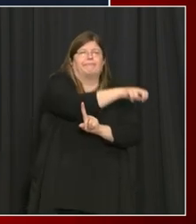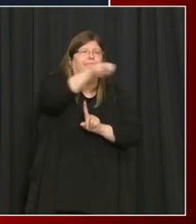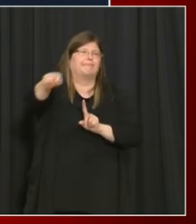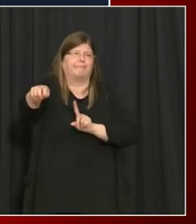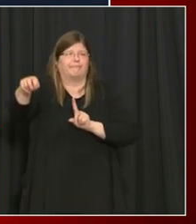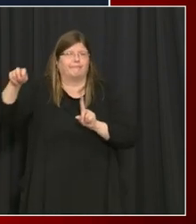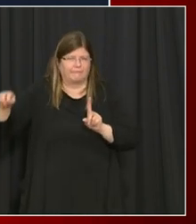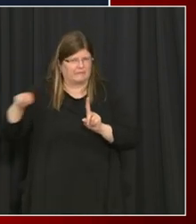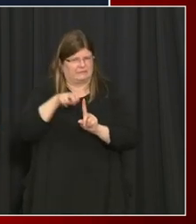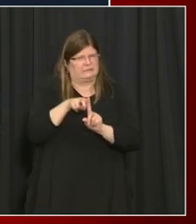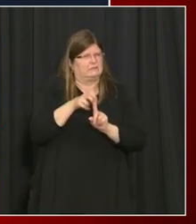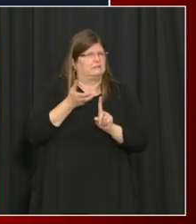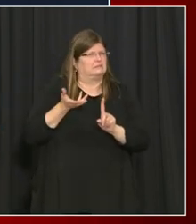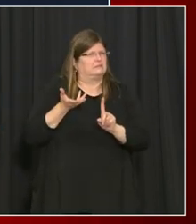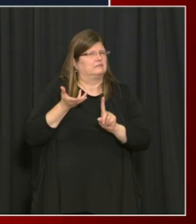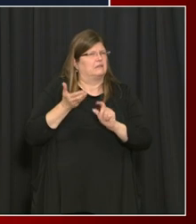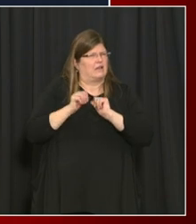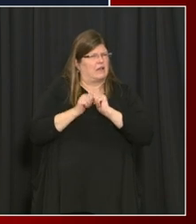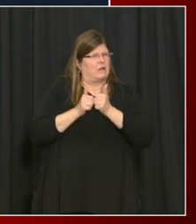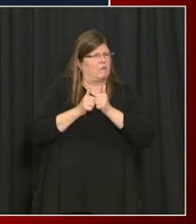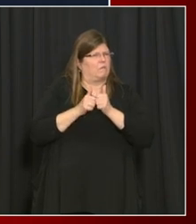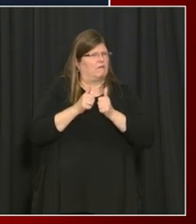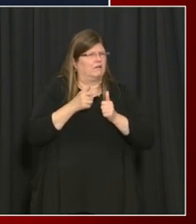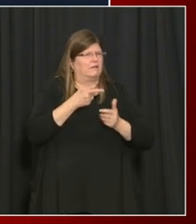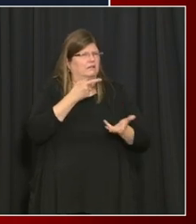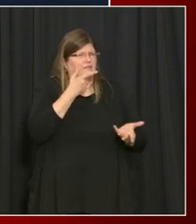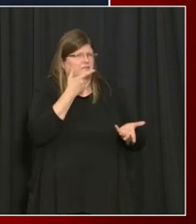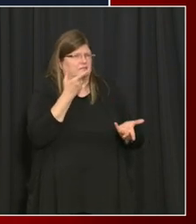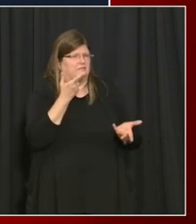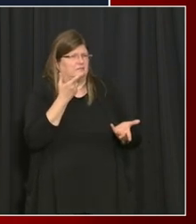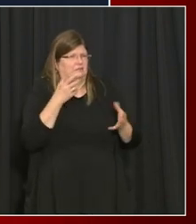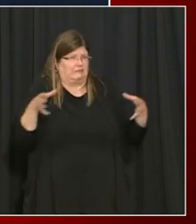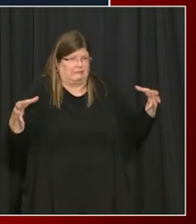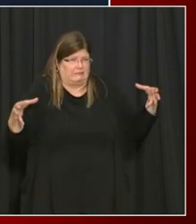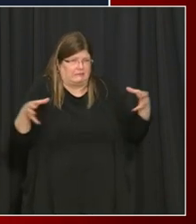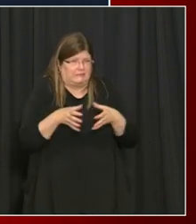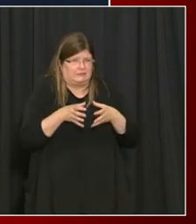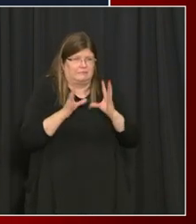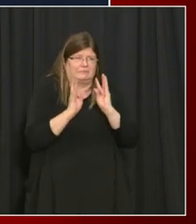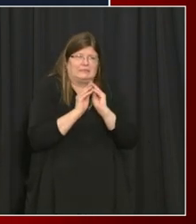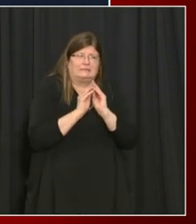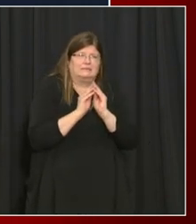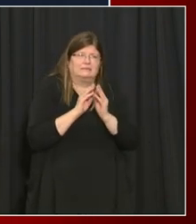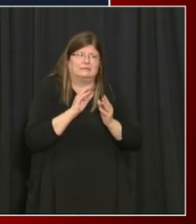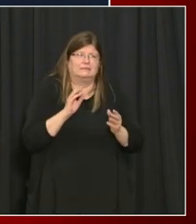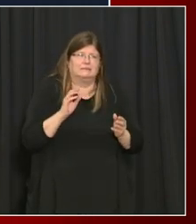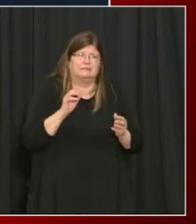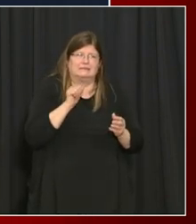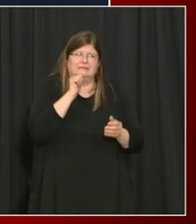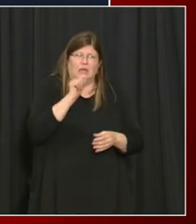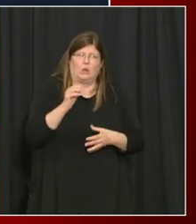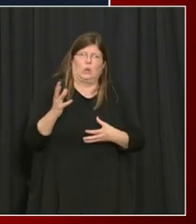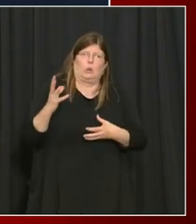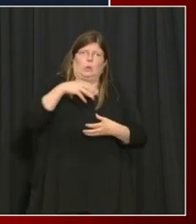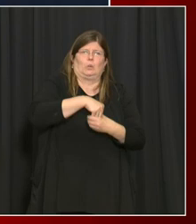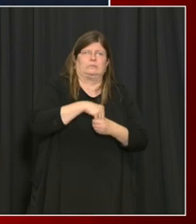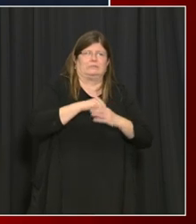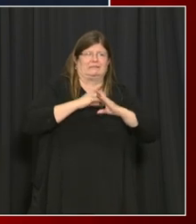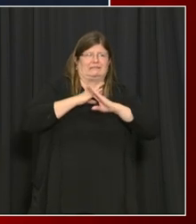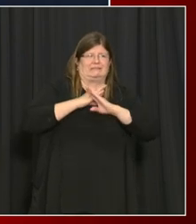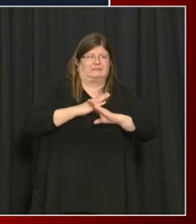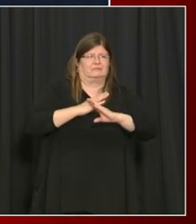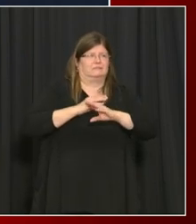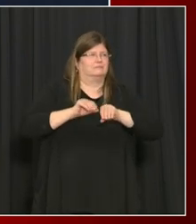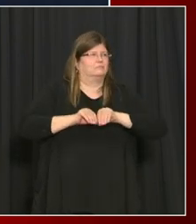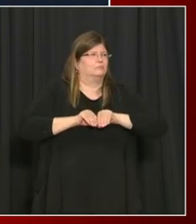further explain why these congregate settings are excluded from how you're measuring community spread in this way? Yeah, so